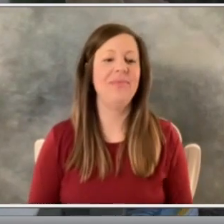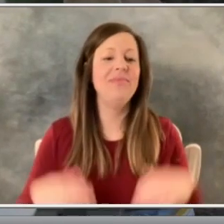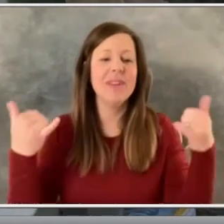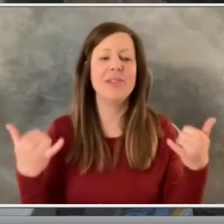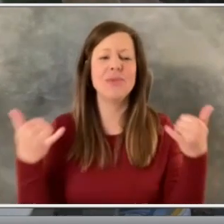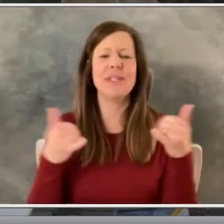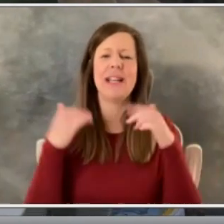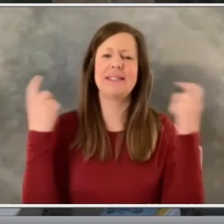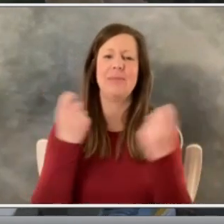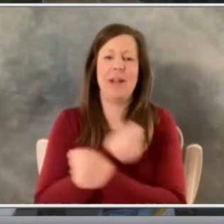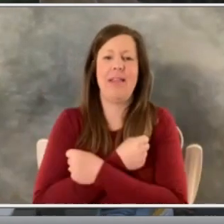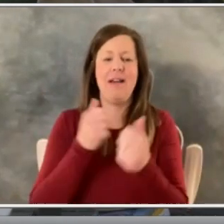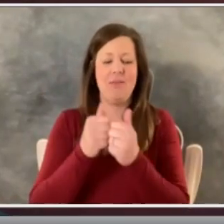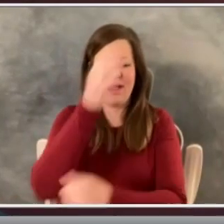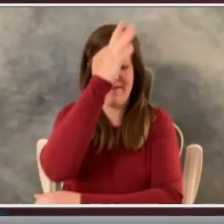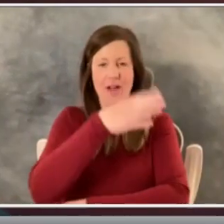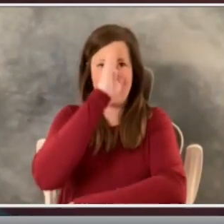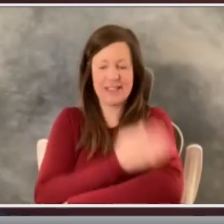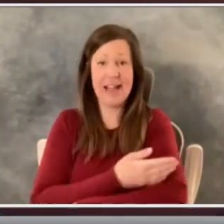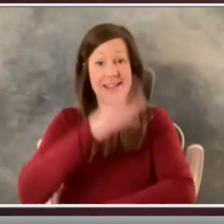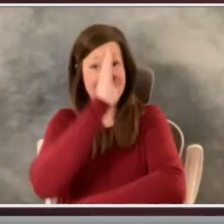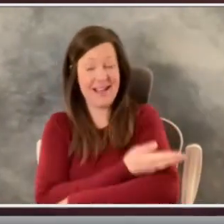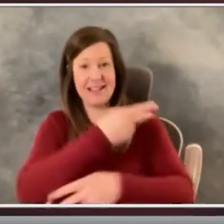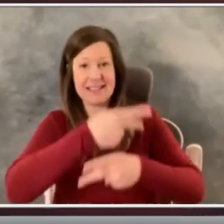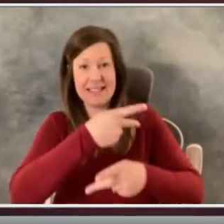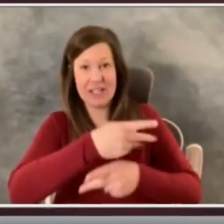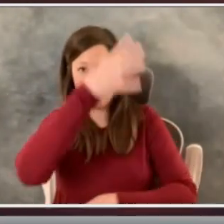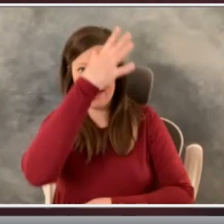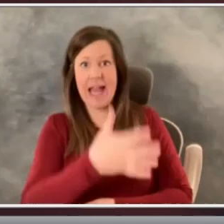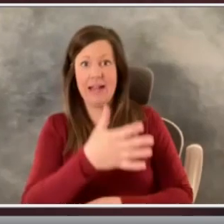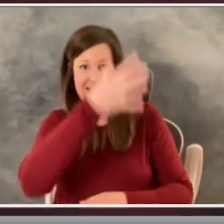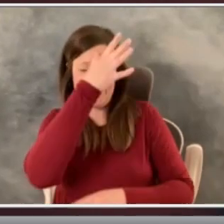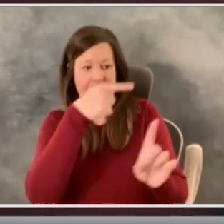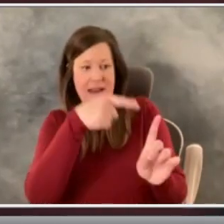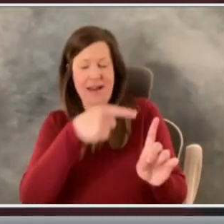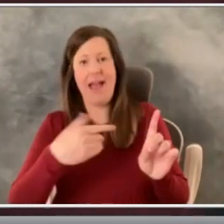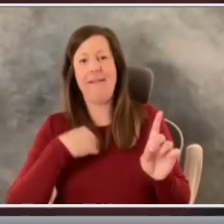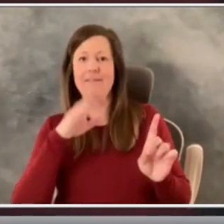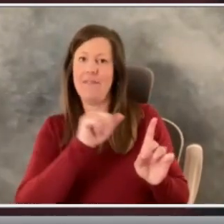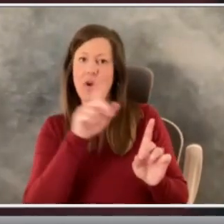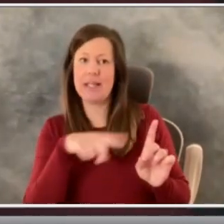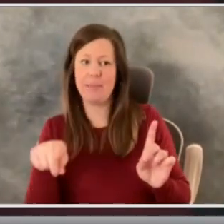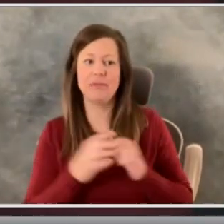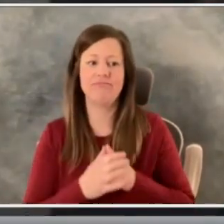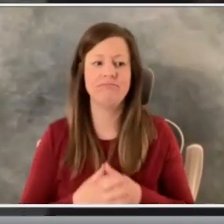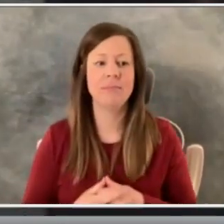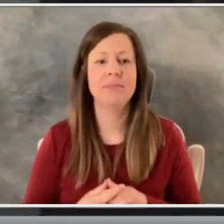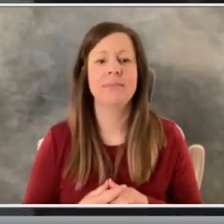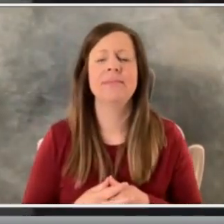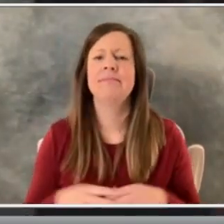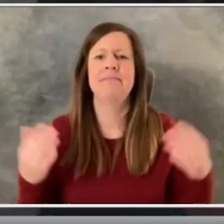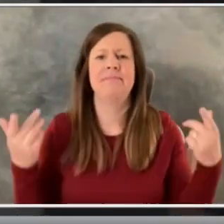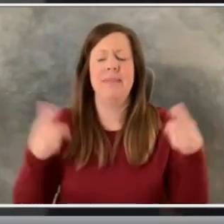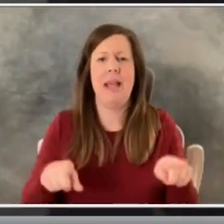son, and this son is devoted to caring for his dad who has Alzheimer's disease. It didn't take long, though, into his journey to realize